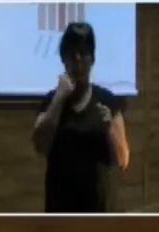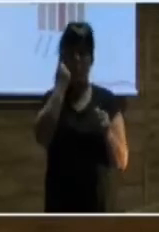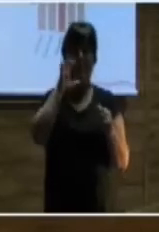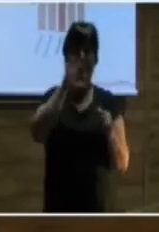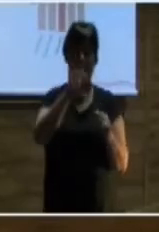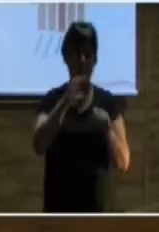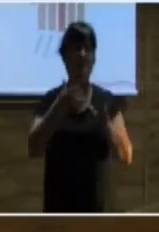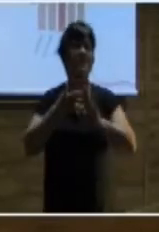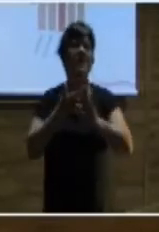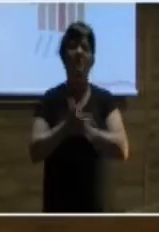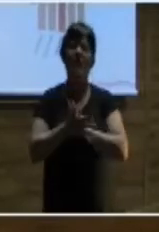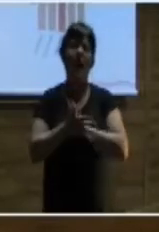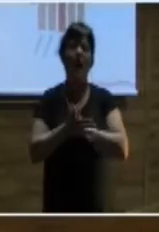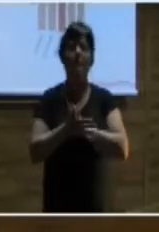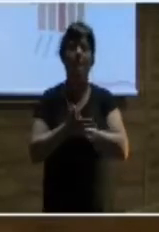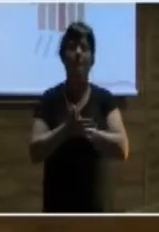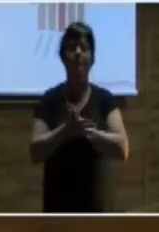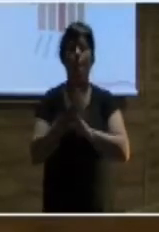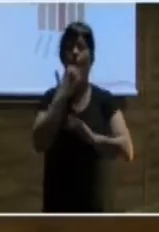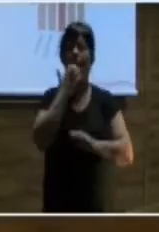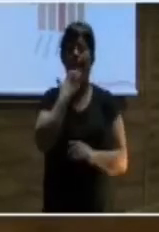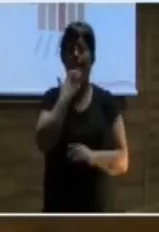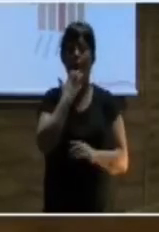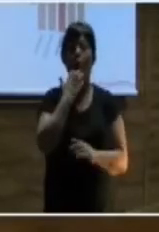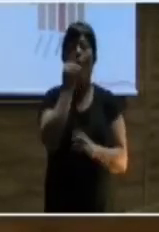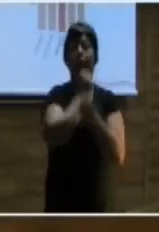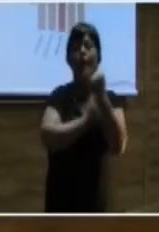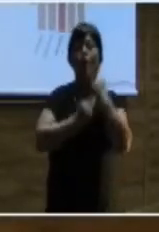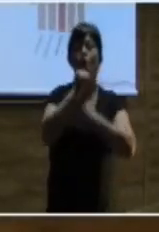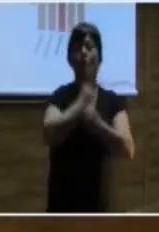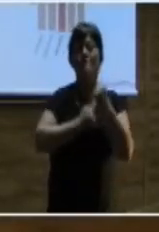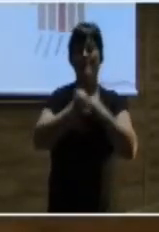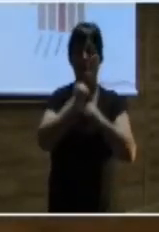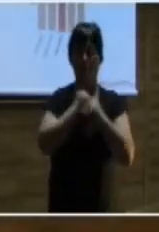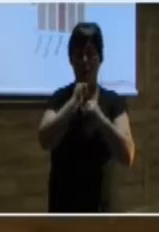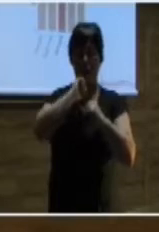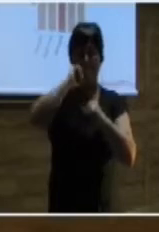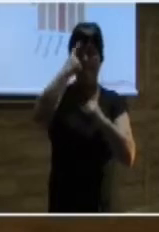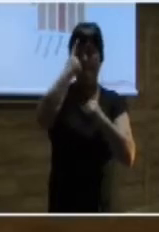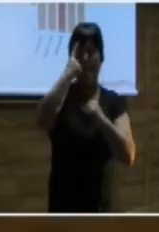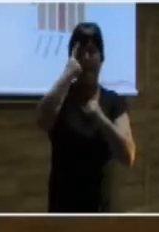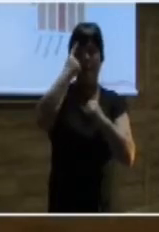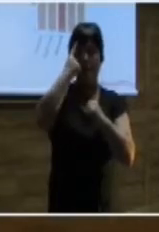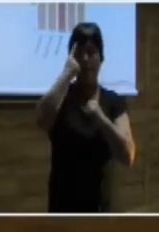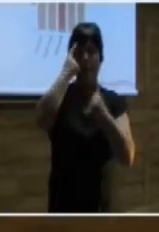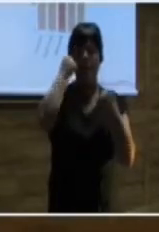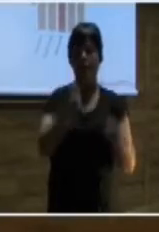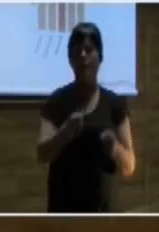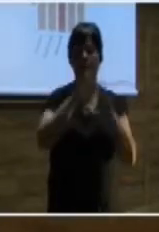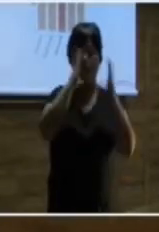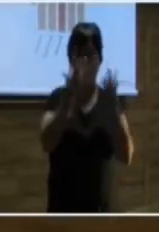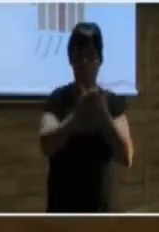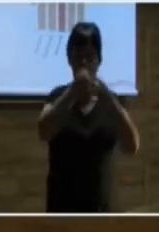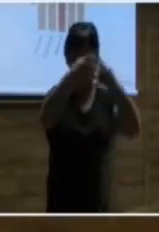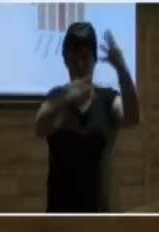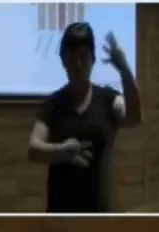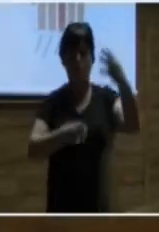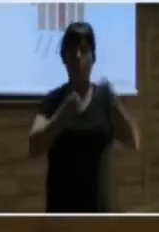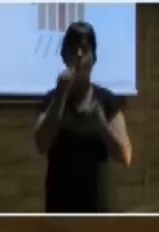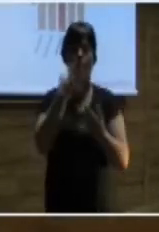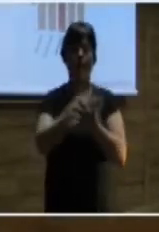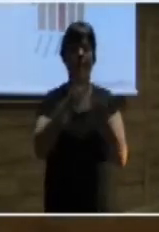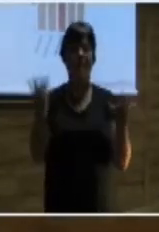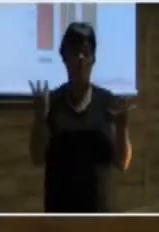largest economy in the world, sitting behind between Netherlands and Turkey in terms of their